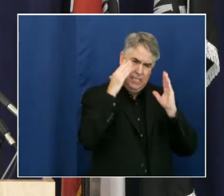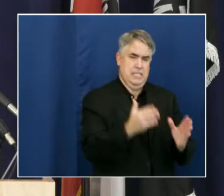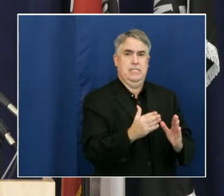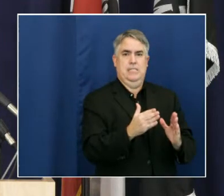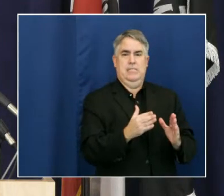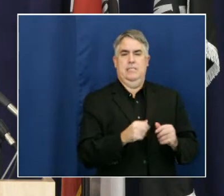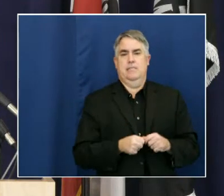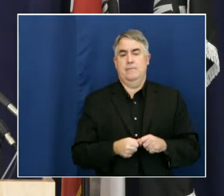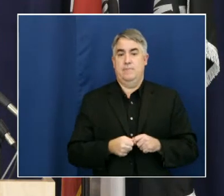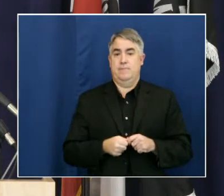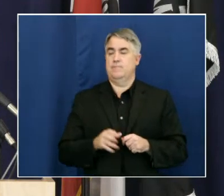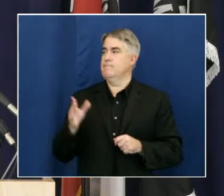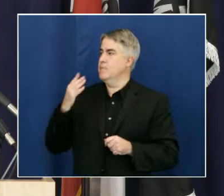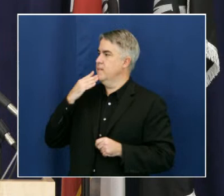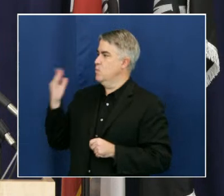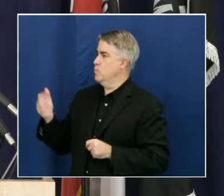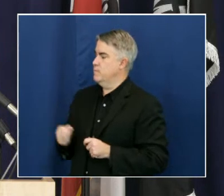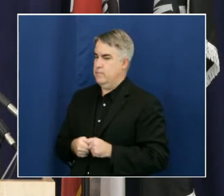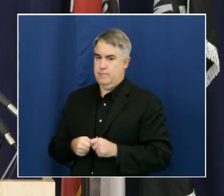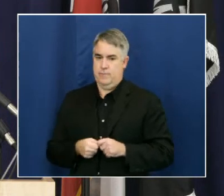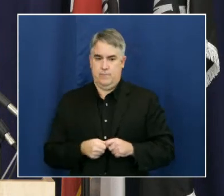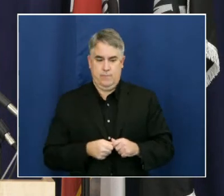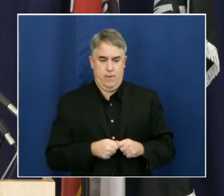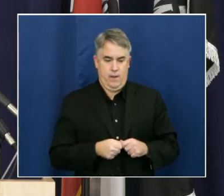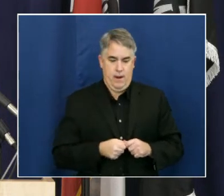Thank you. Thank you.